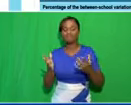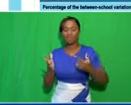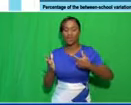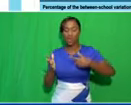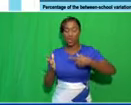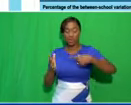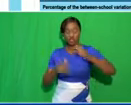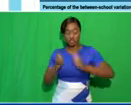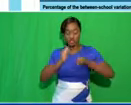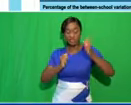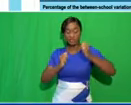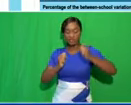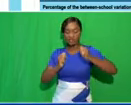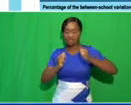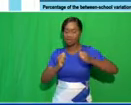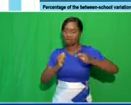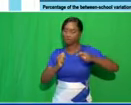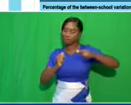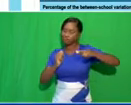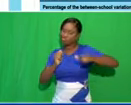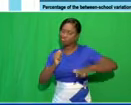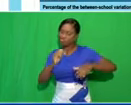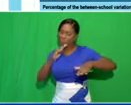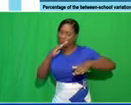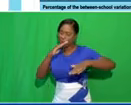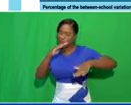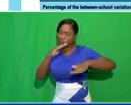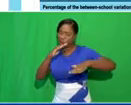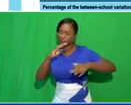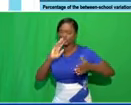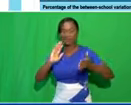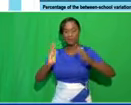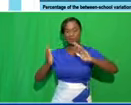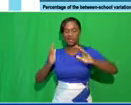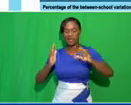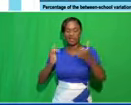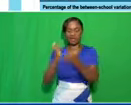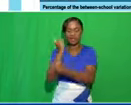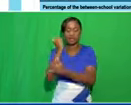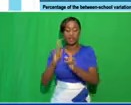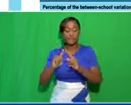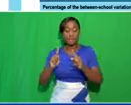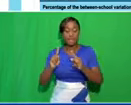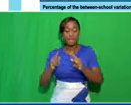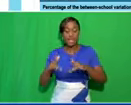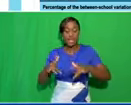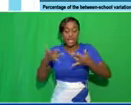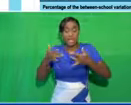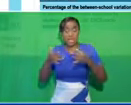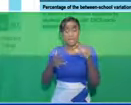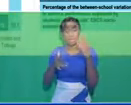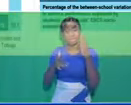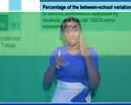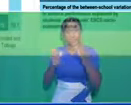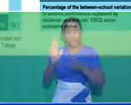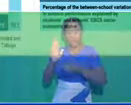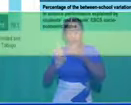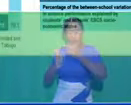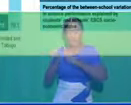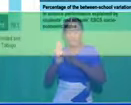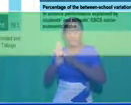lower than those other countries. That's the first thing. But that light blue bar means that there's a